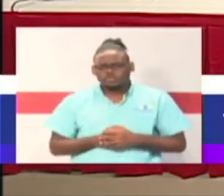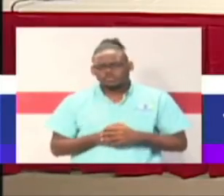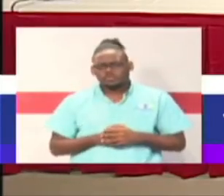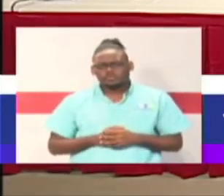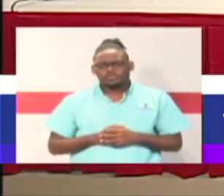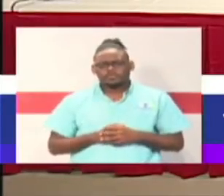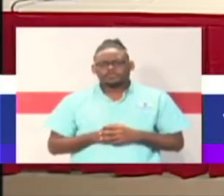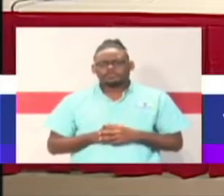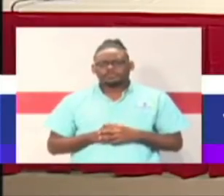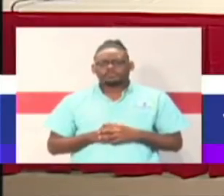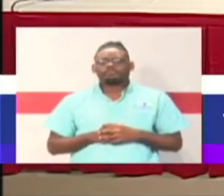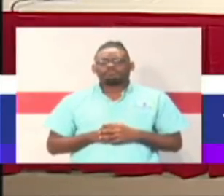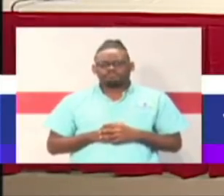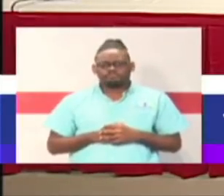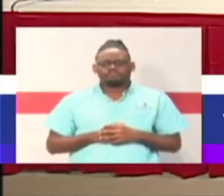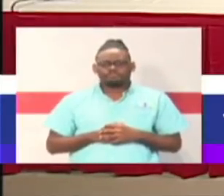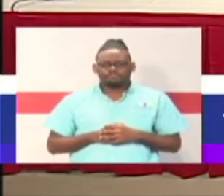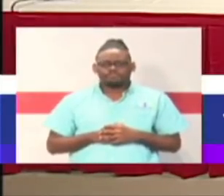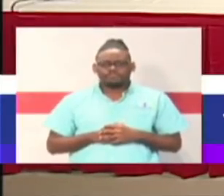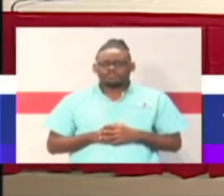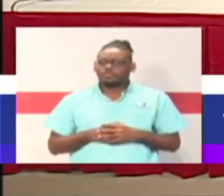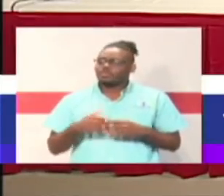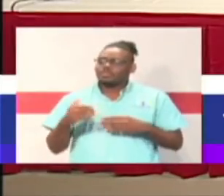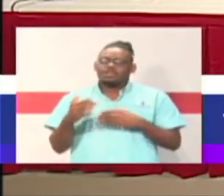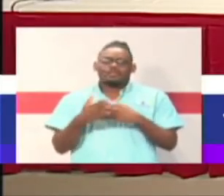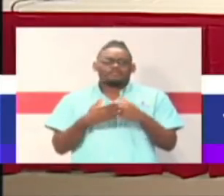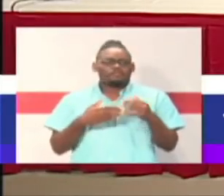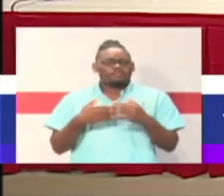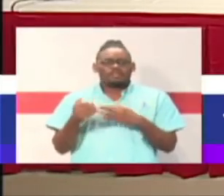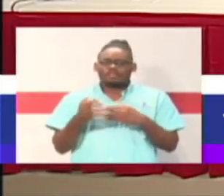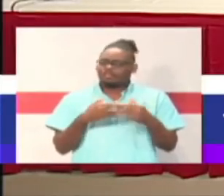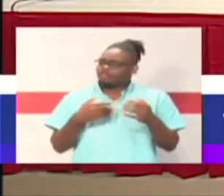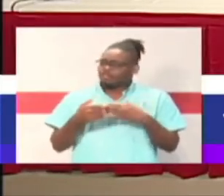for choice. We go now to Power 102.